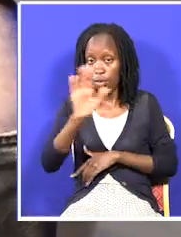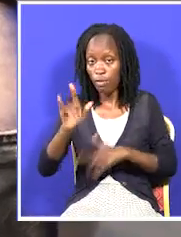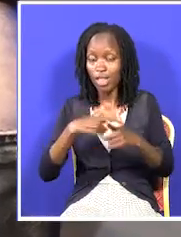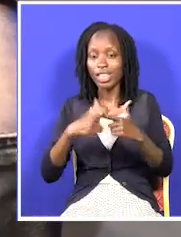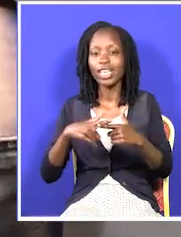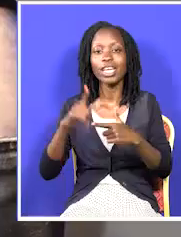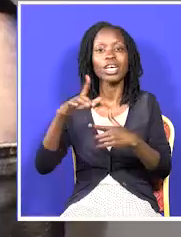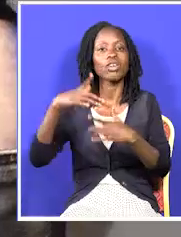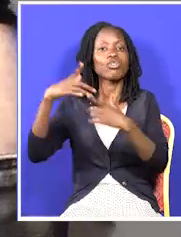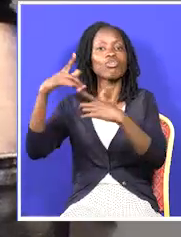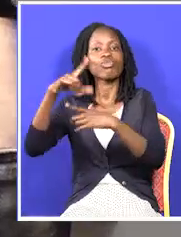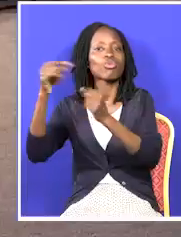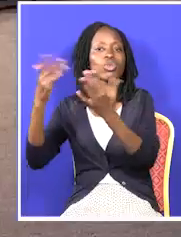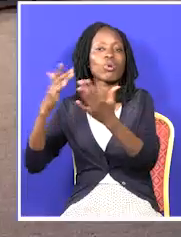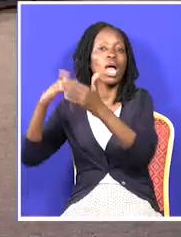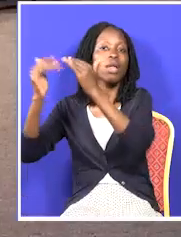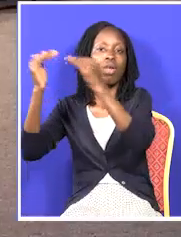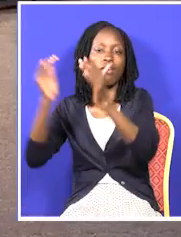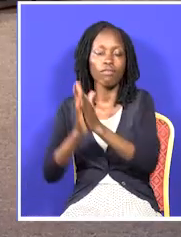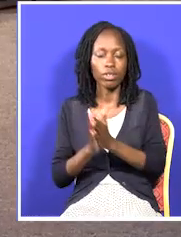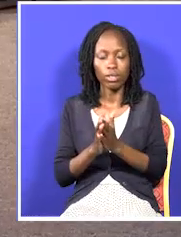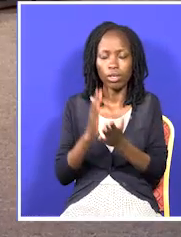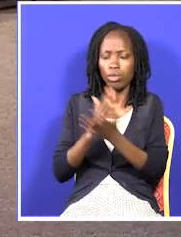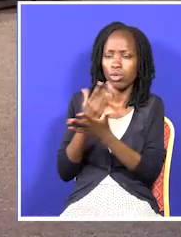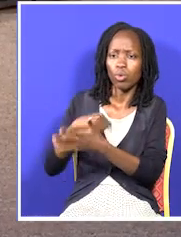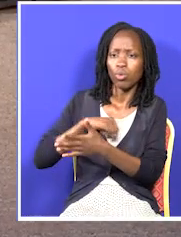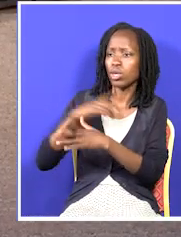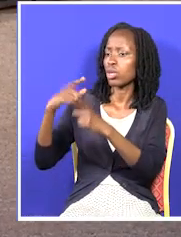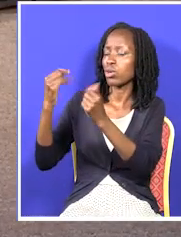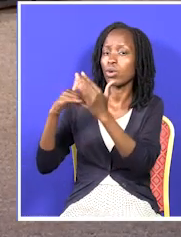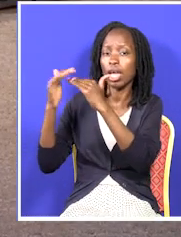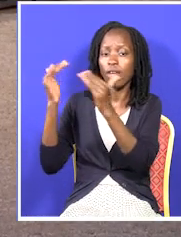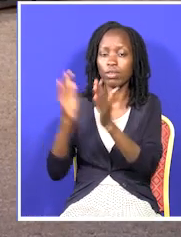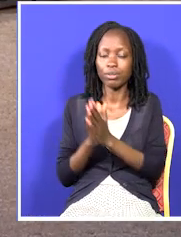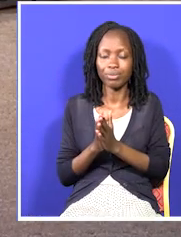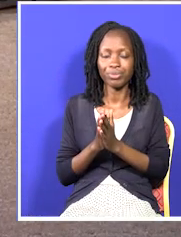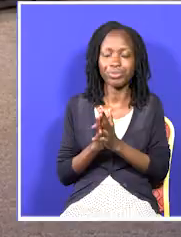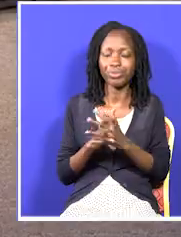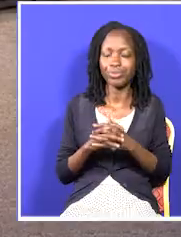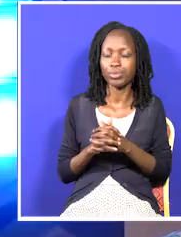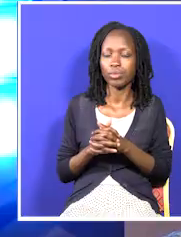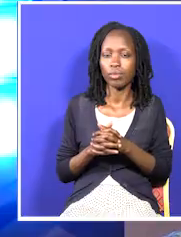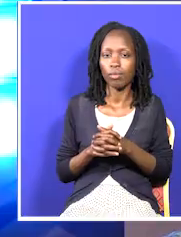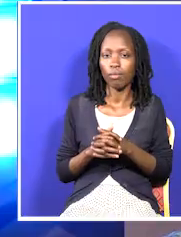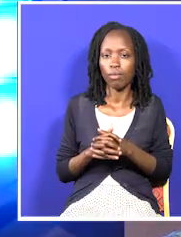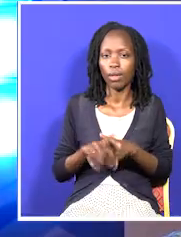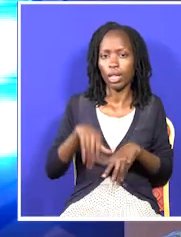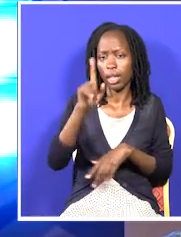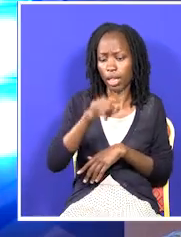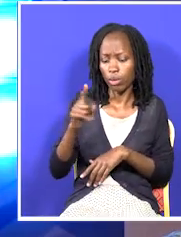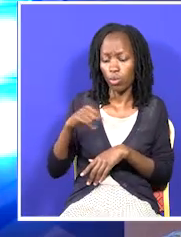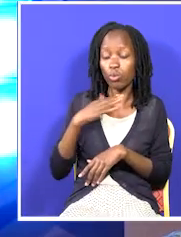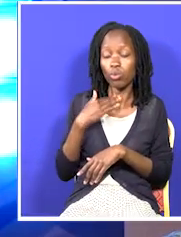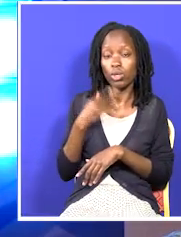harbor is heaven. Wow. Our harbor is in heaven, right? Yes. Great. And therefore, guys, we will